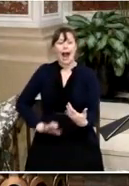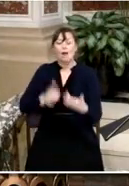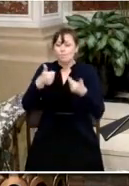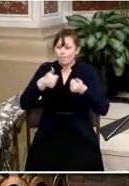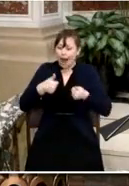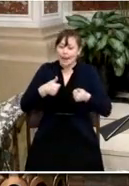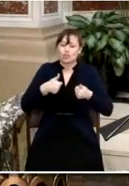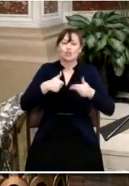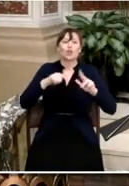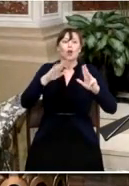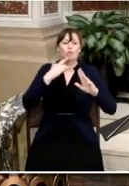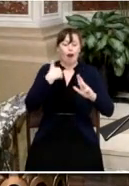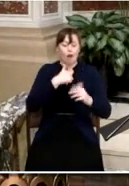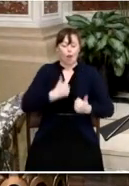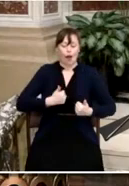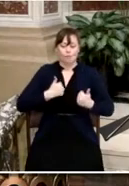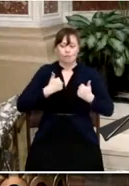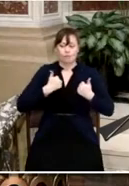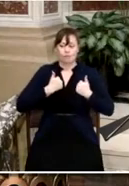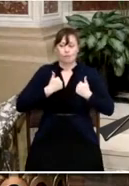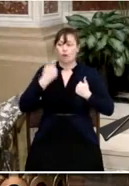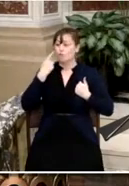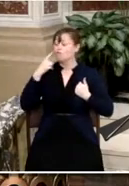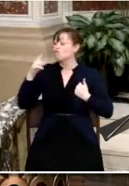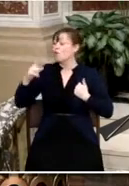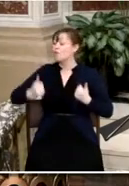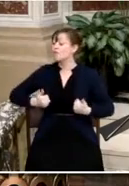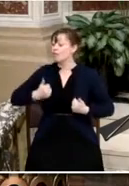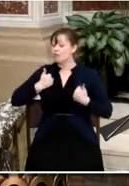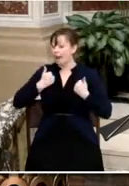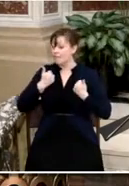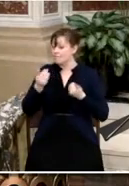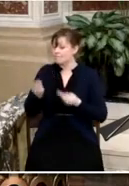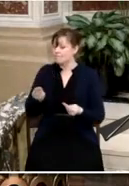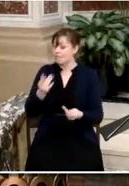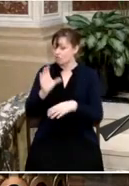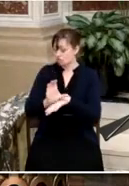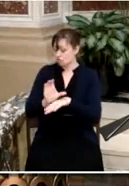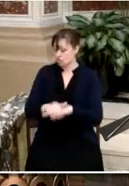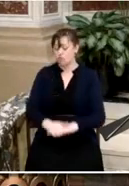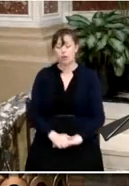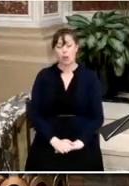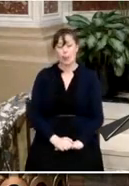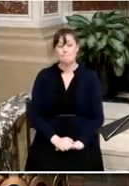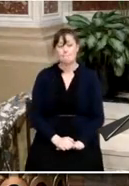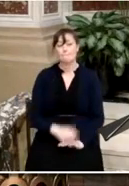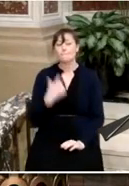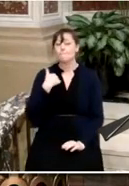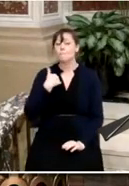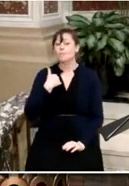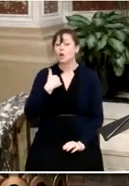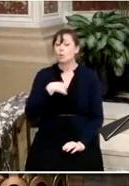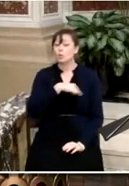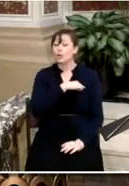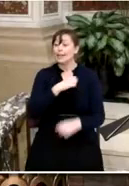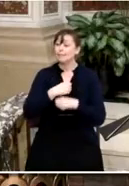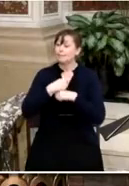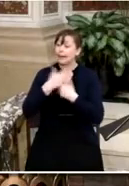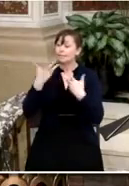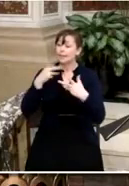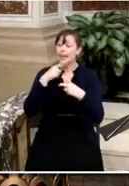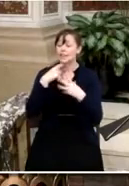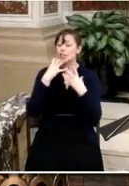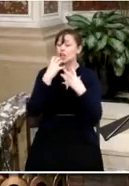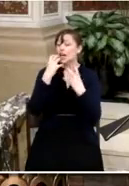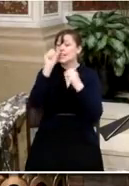our lives for the life of our church. We have made sacred promises